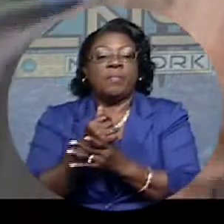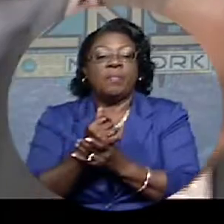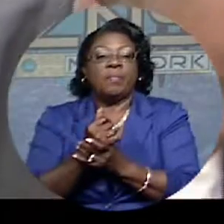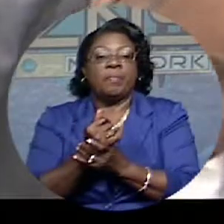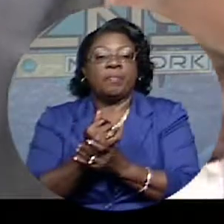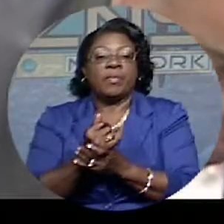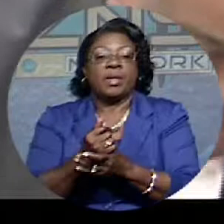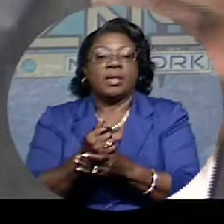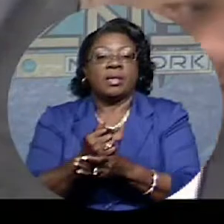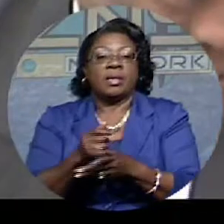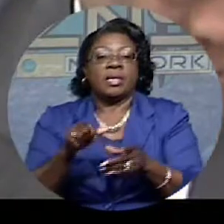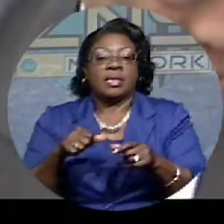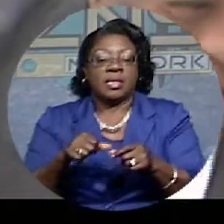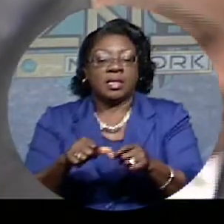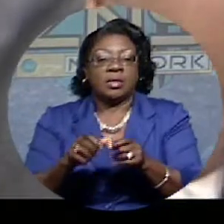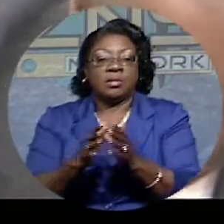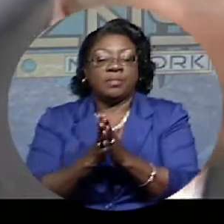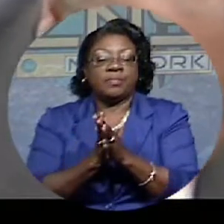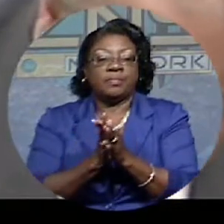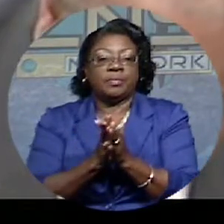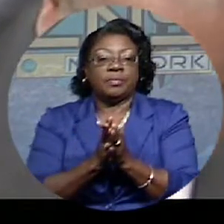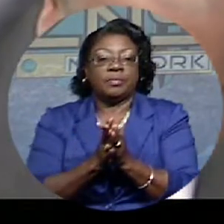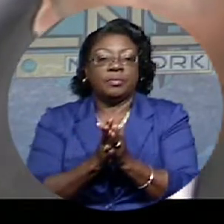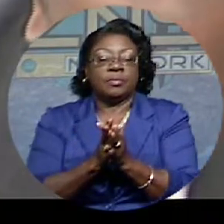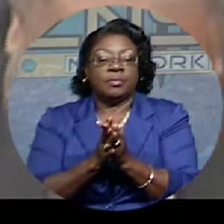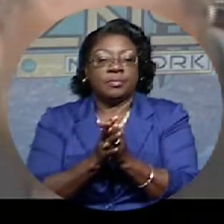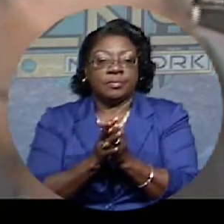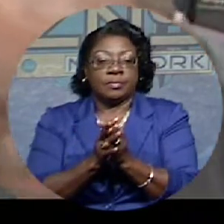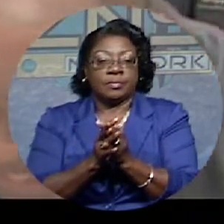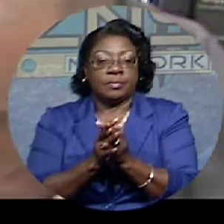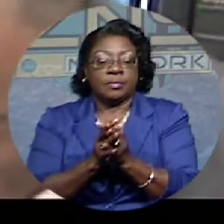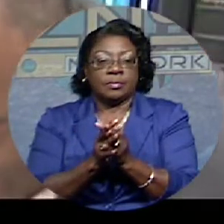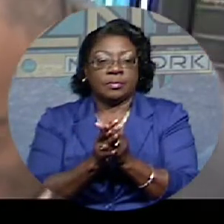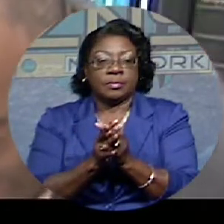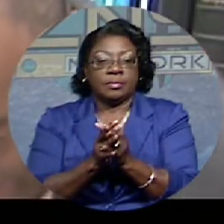resumes Wednesday, May 22nd. For the ZNS Network News, I'm Cyan Thompson.